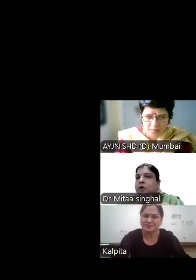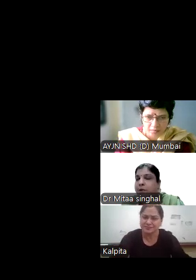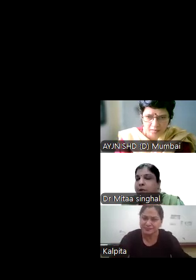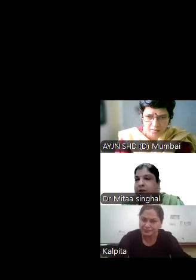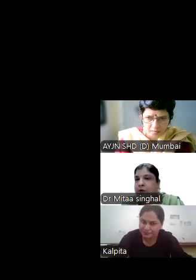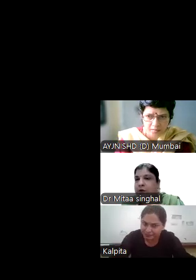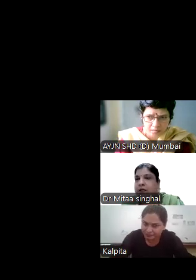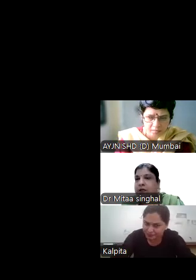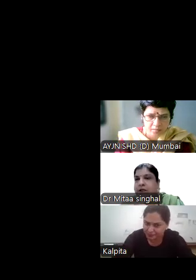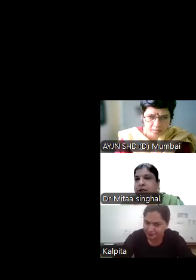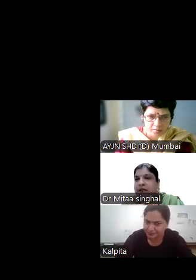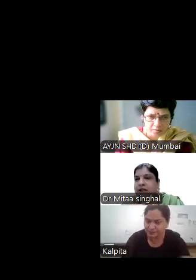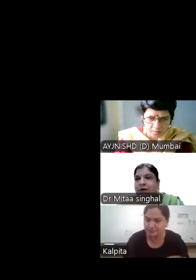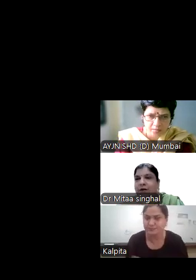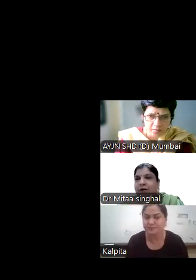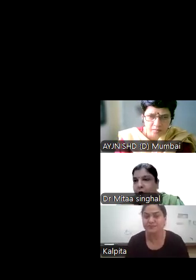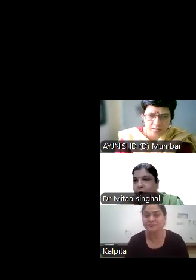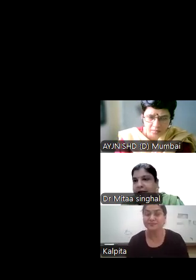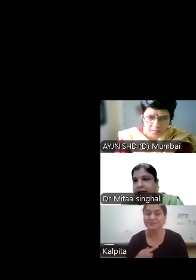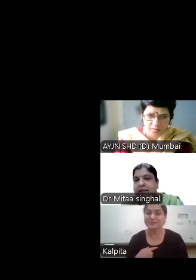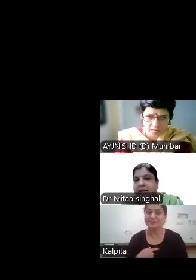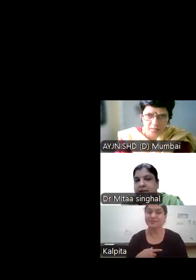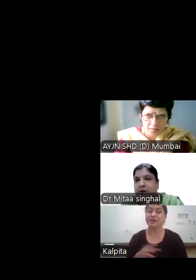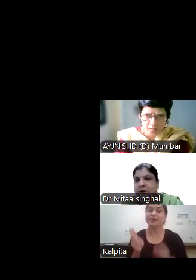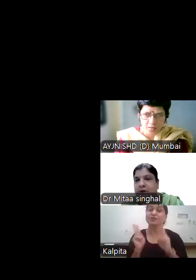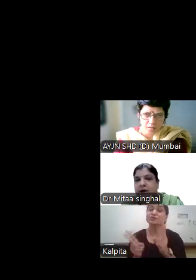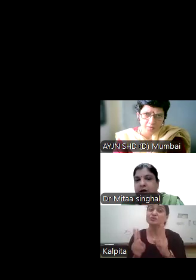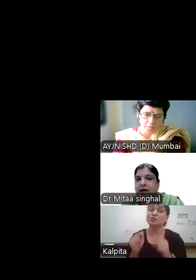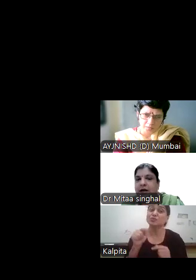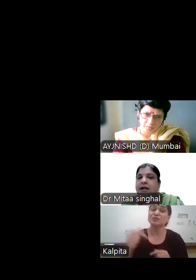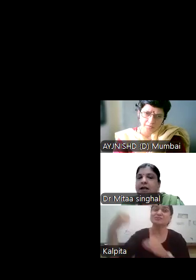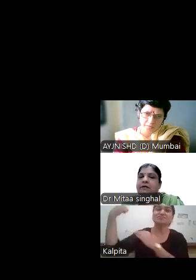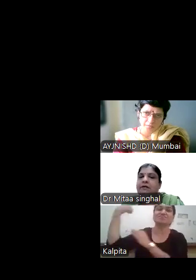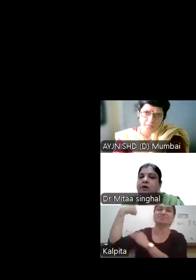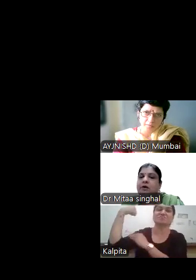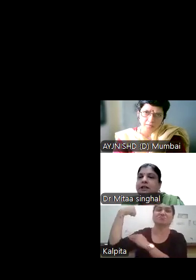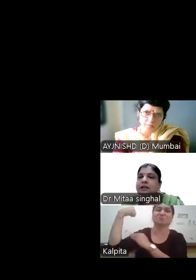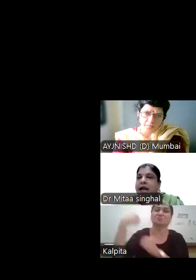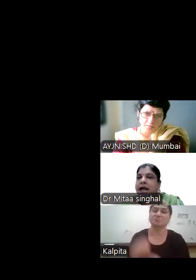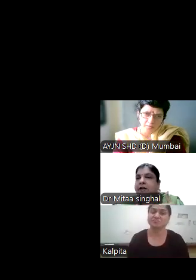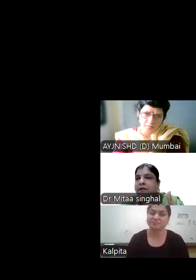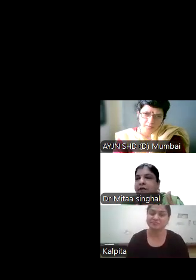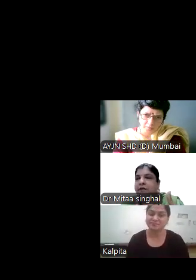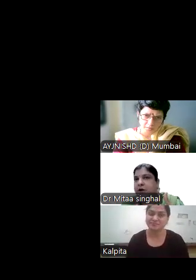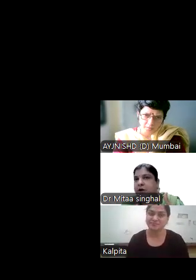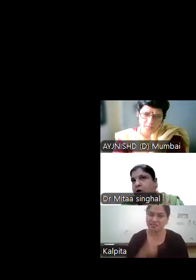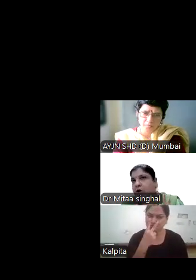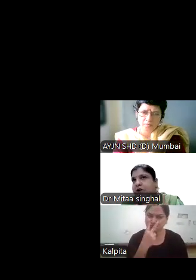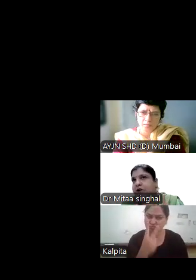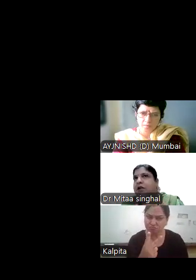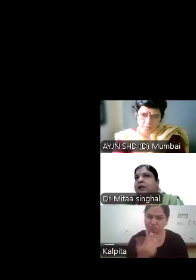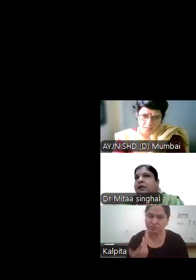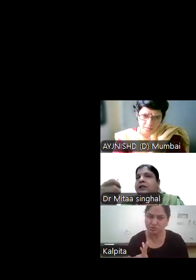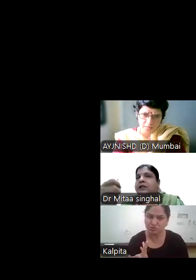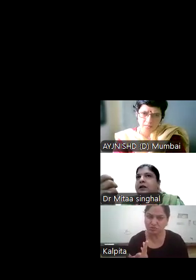tone, low muscle tone, because we have to normalize the muscle, right? Then we look for signs of upper motor neuron